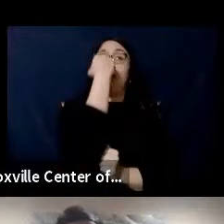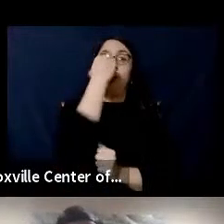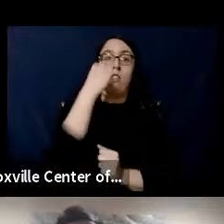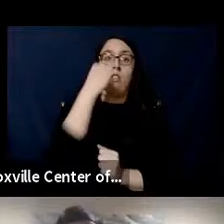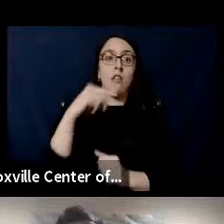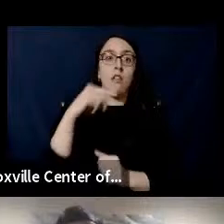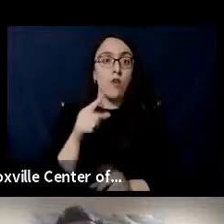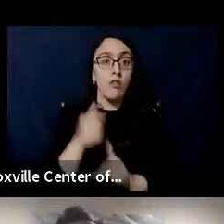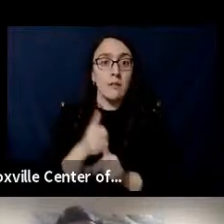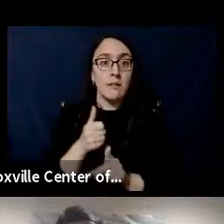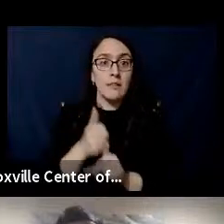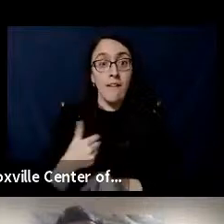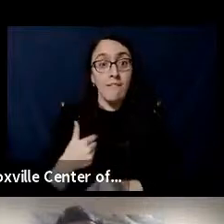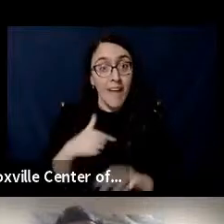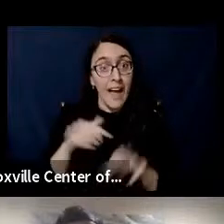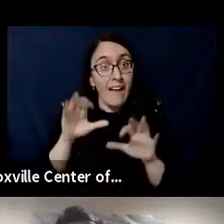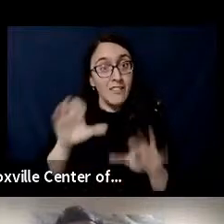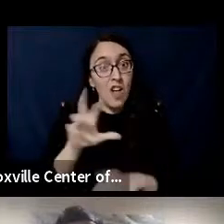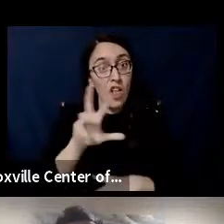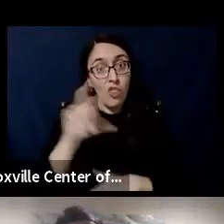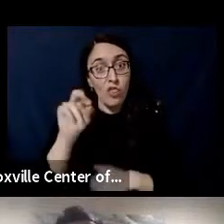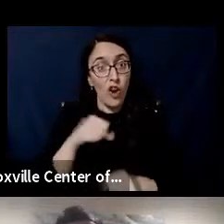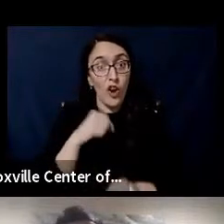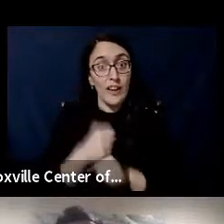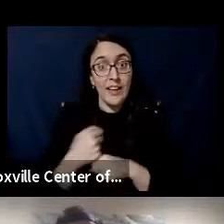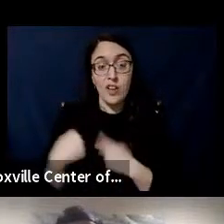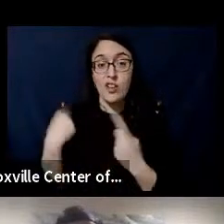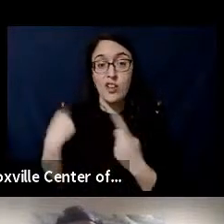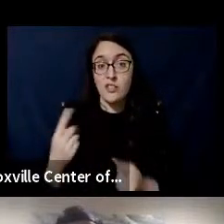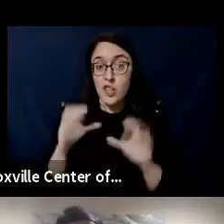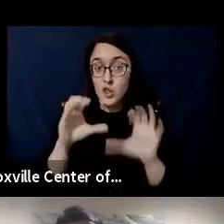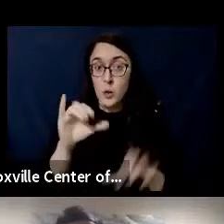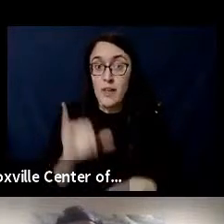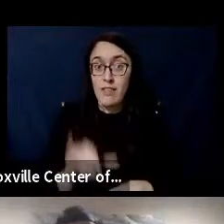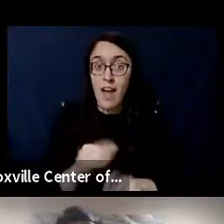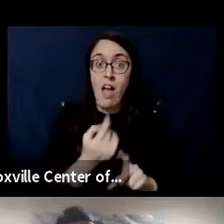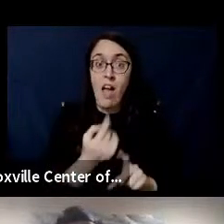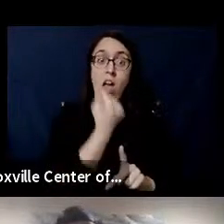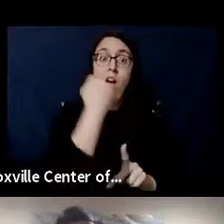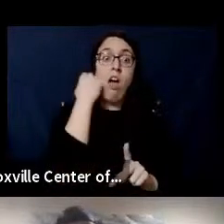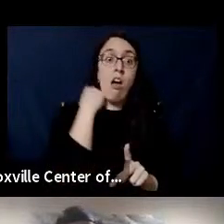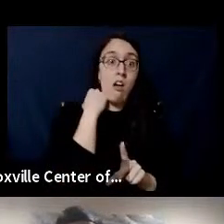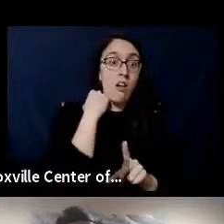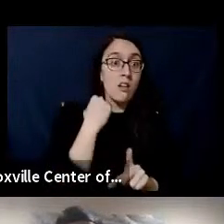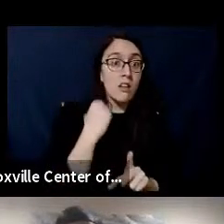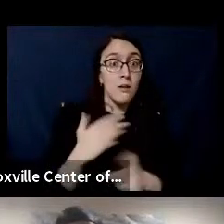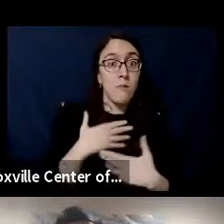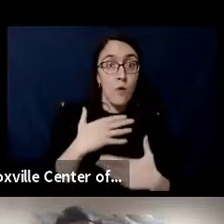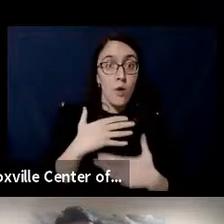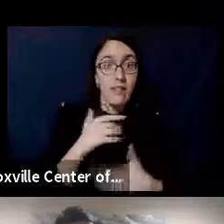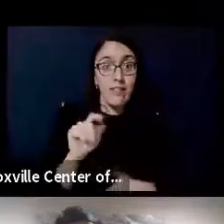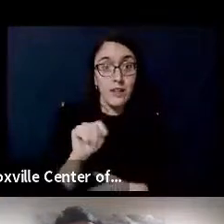that for 30 some years, putting that tube in people's throat. It is a